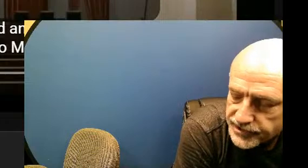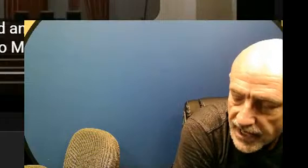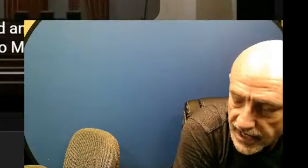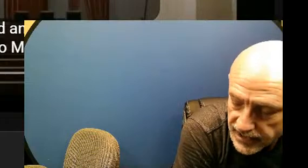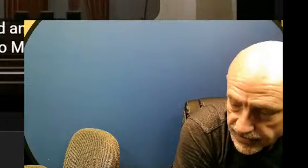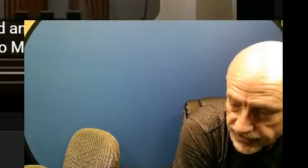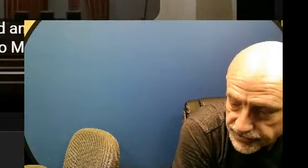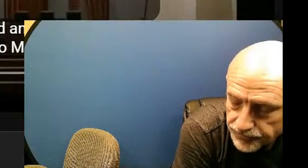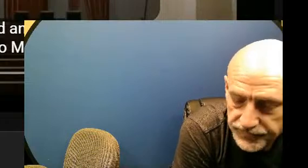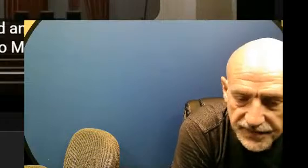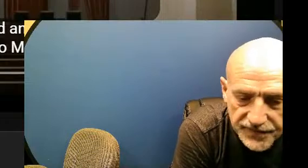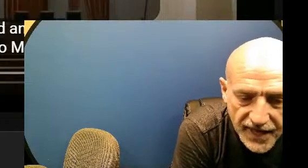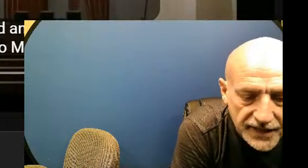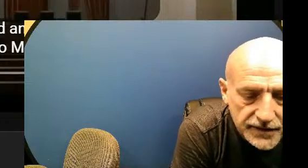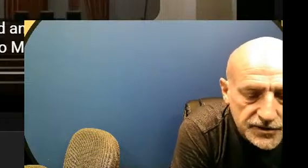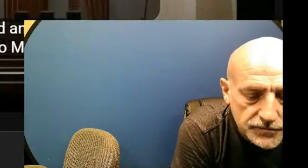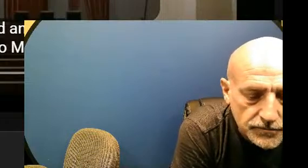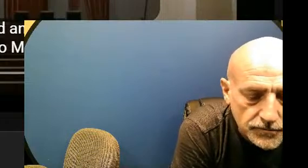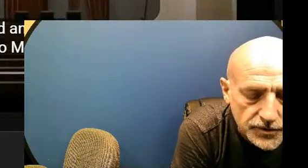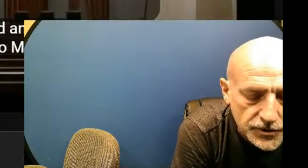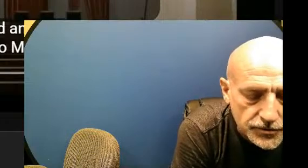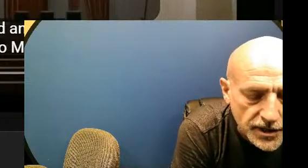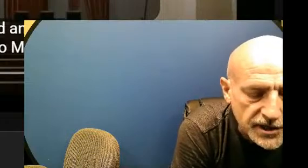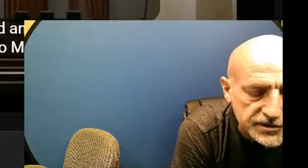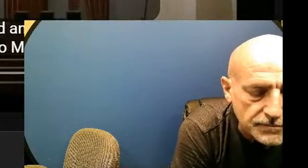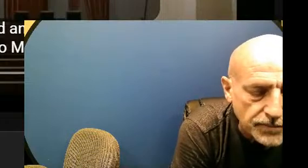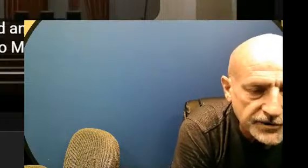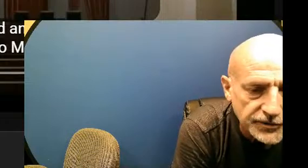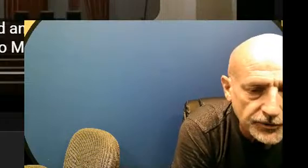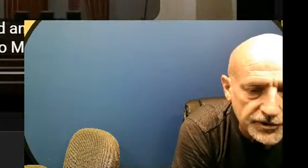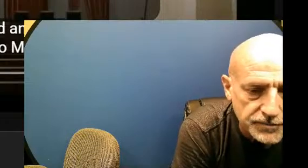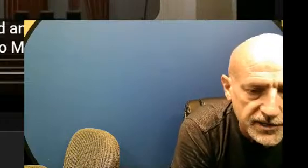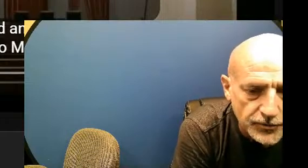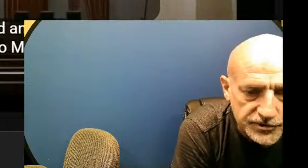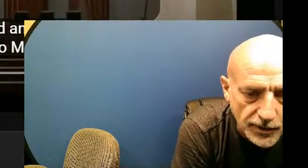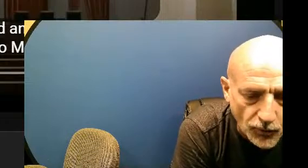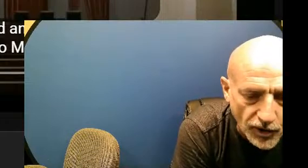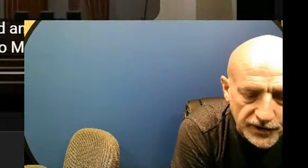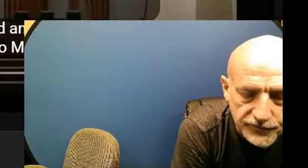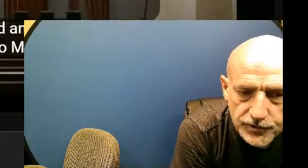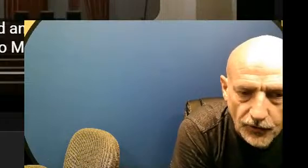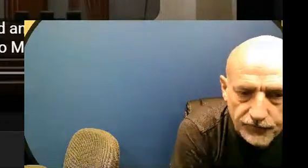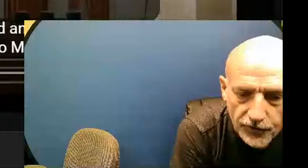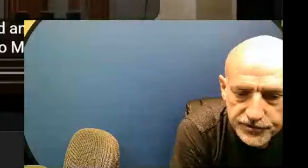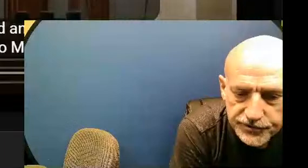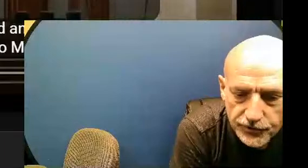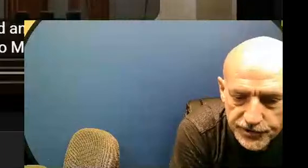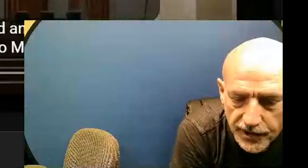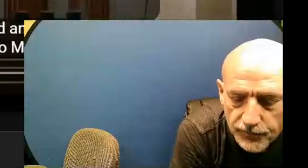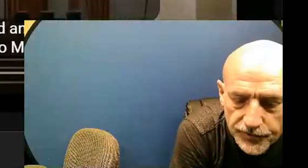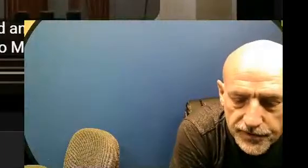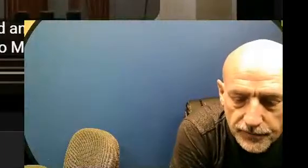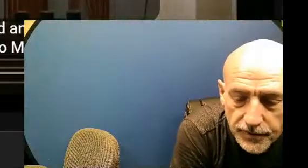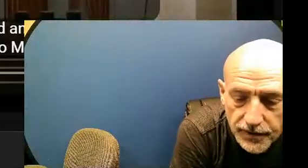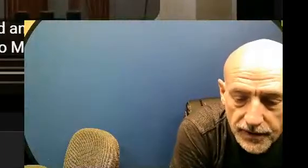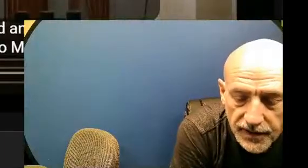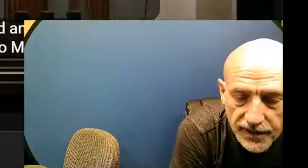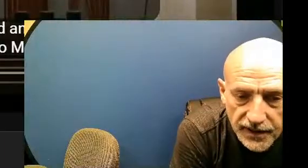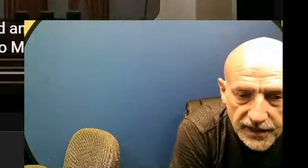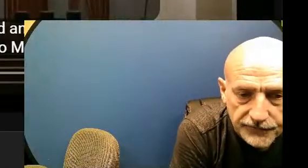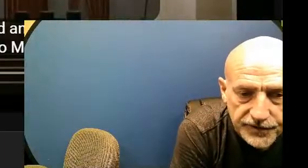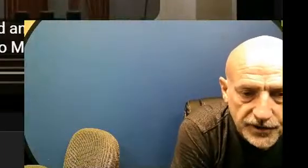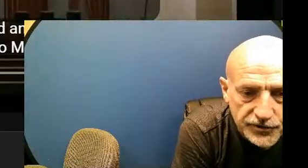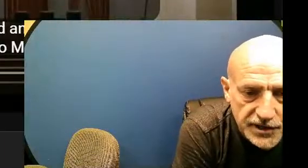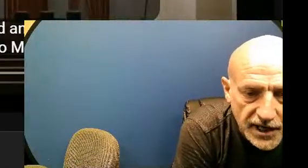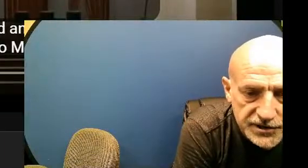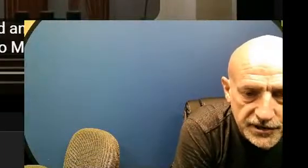they say is that it is impossible to speak with someone if you don't first associate with them.